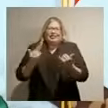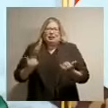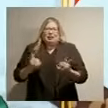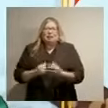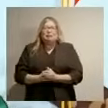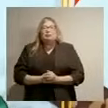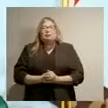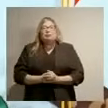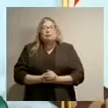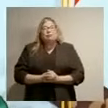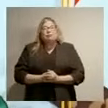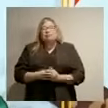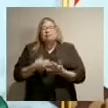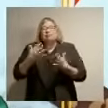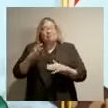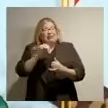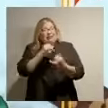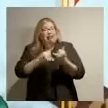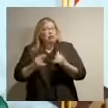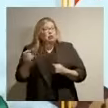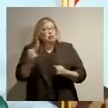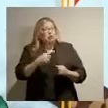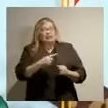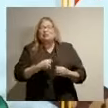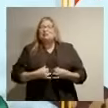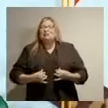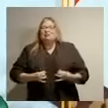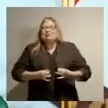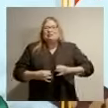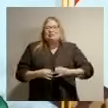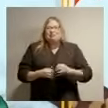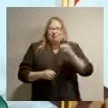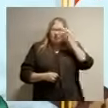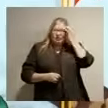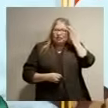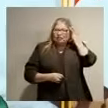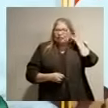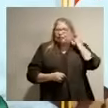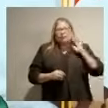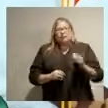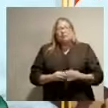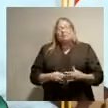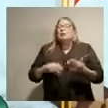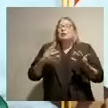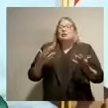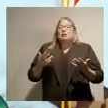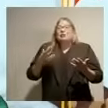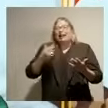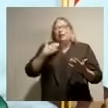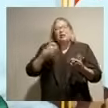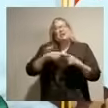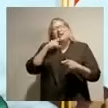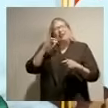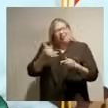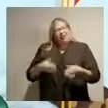And that is our last question. Well, with that, I want to say that concludes the state of the state. But